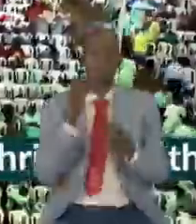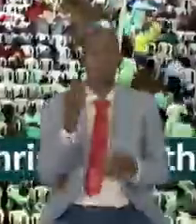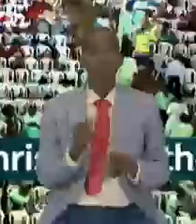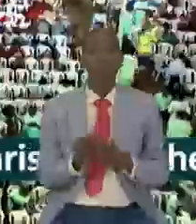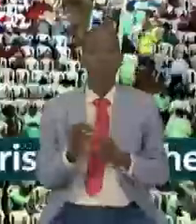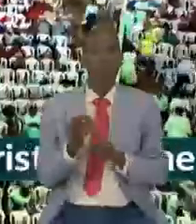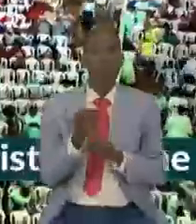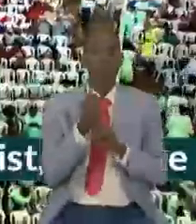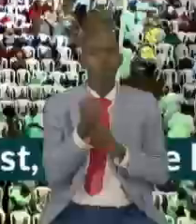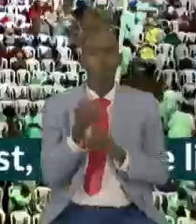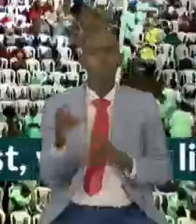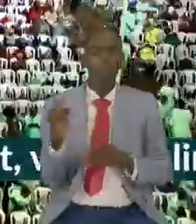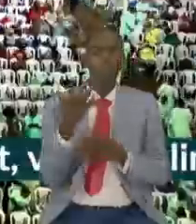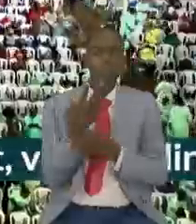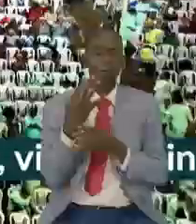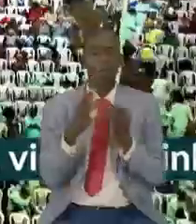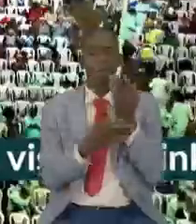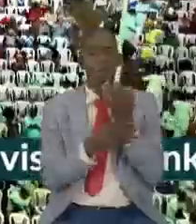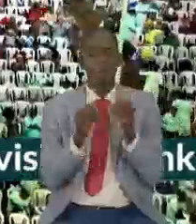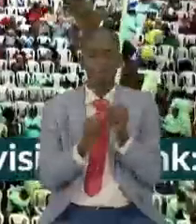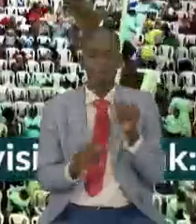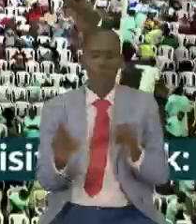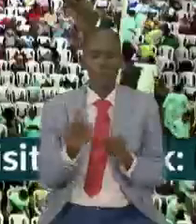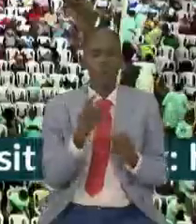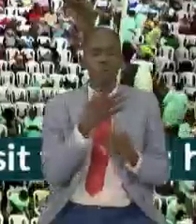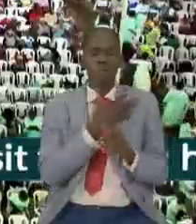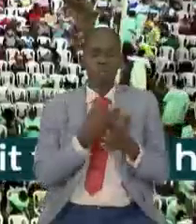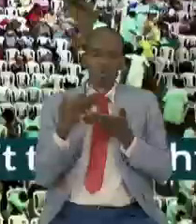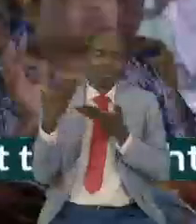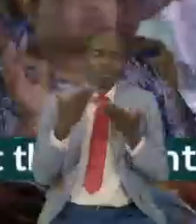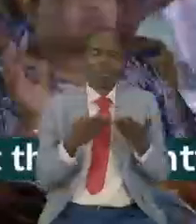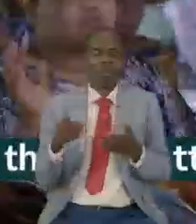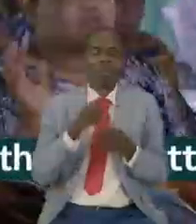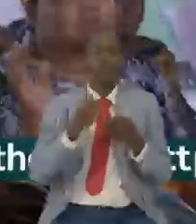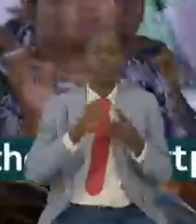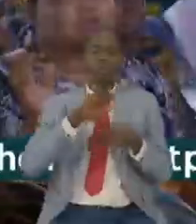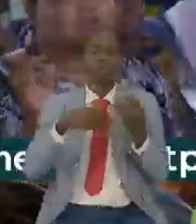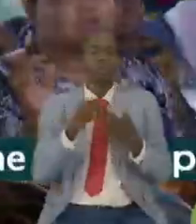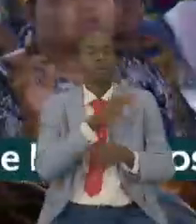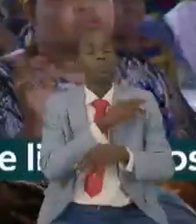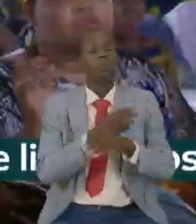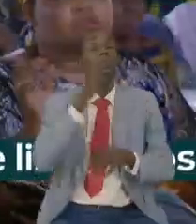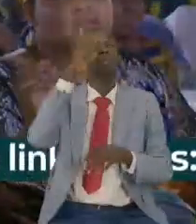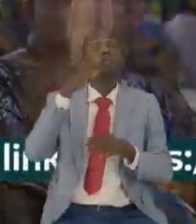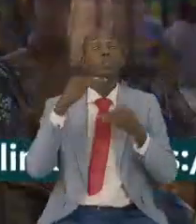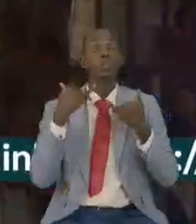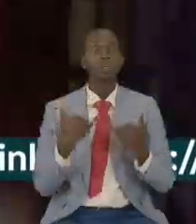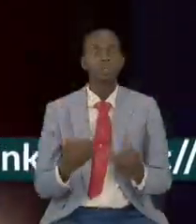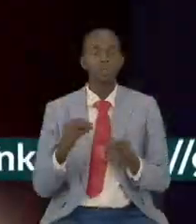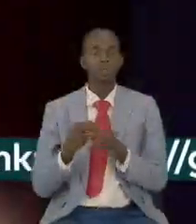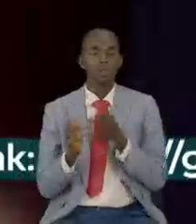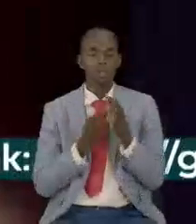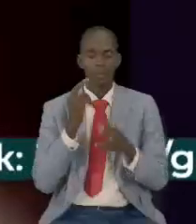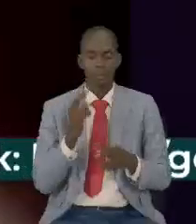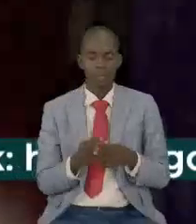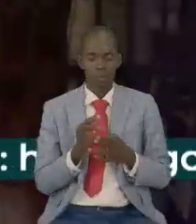everyone and bring them to the Almighty God right now in Jesus' name. And I pray, oh Lord,